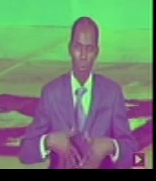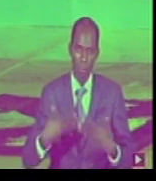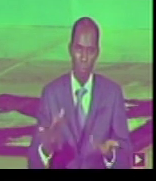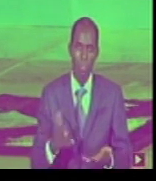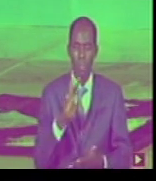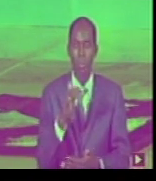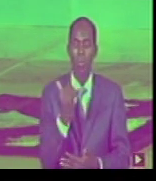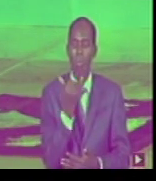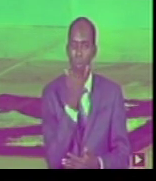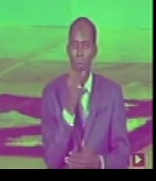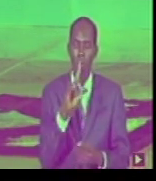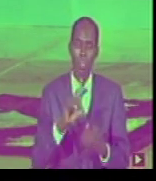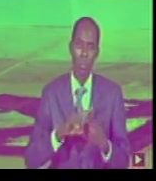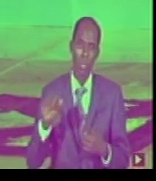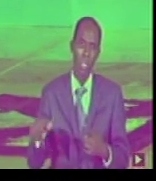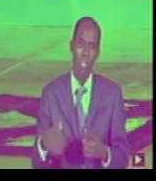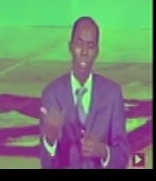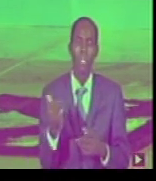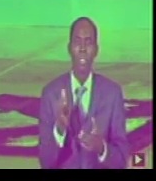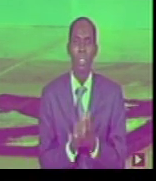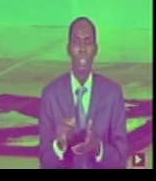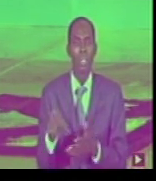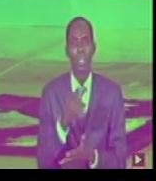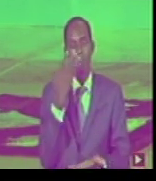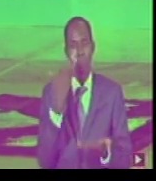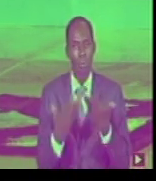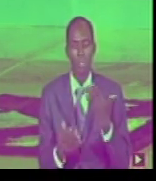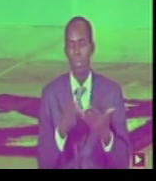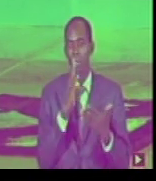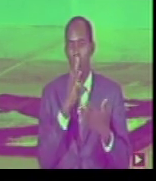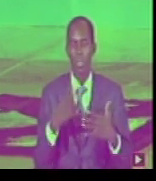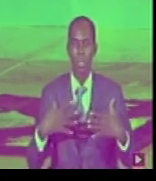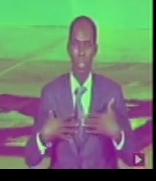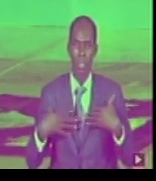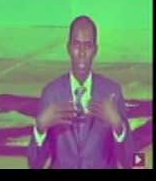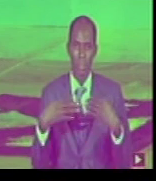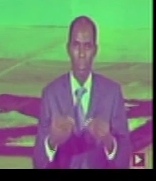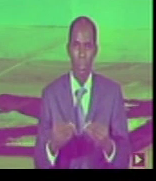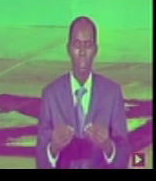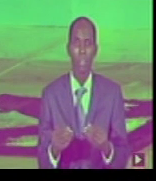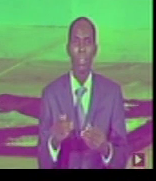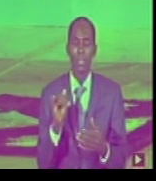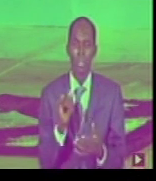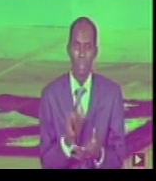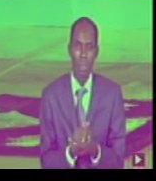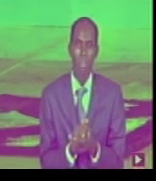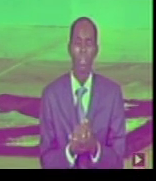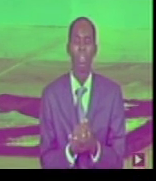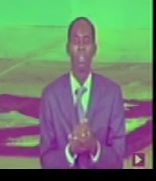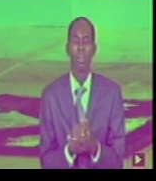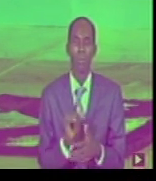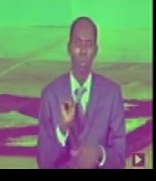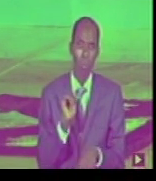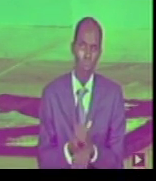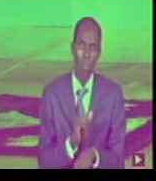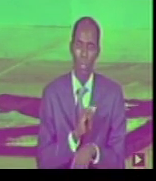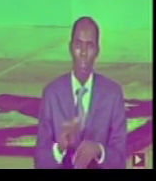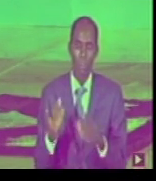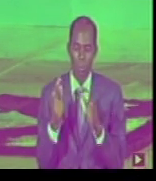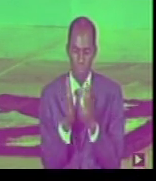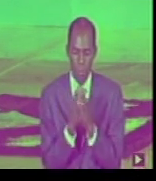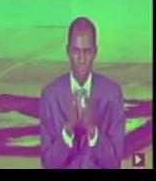to another, that she may be healed. The effectual fervent prayer of